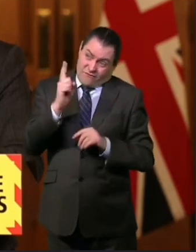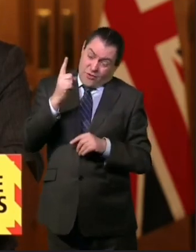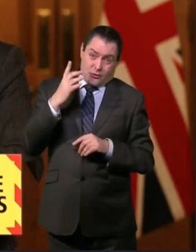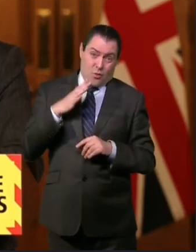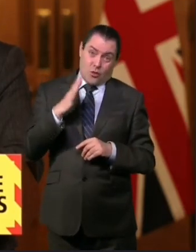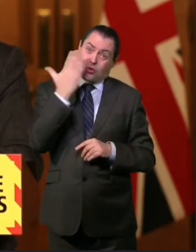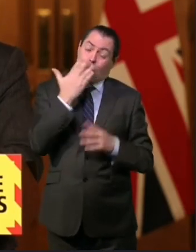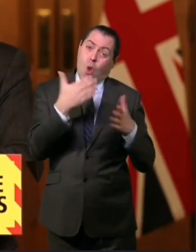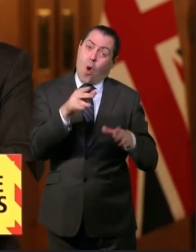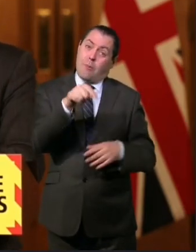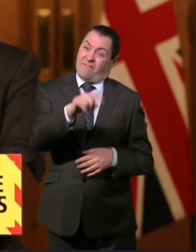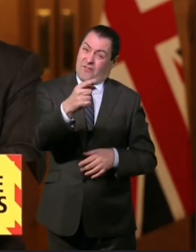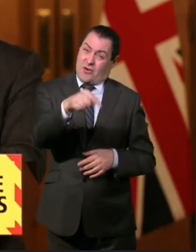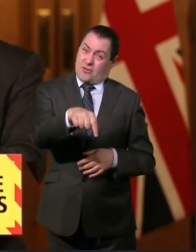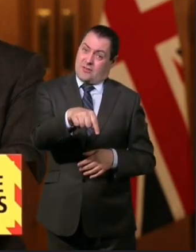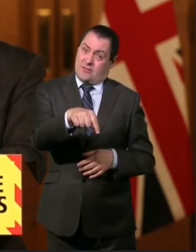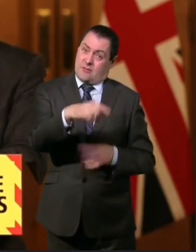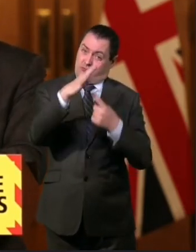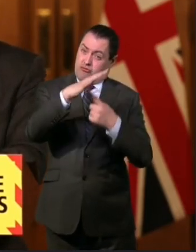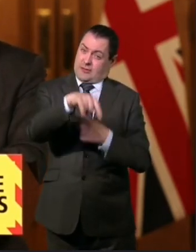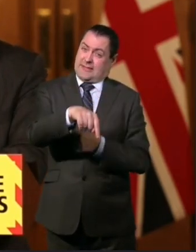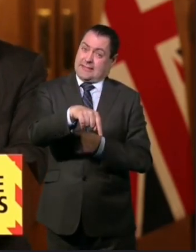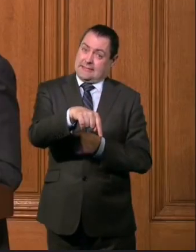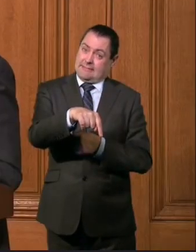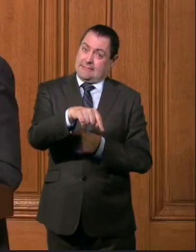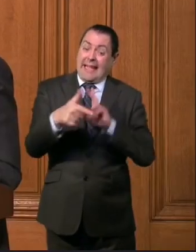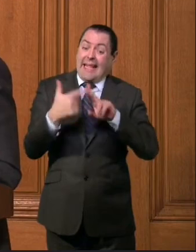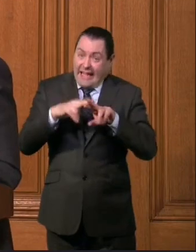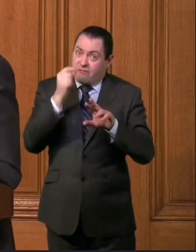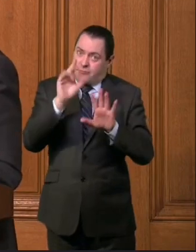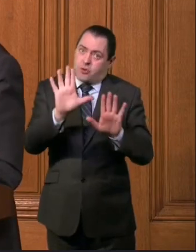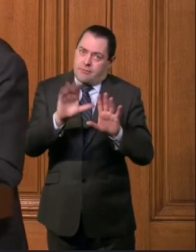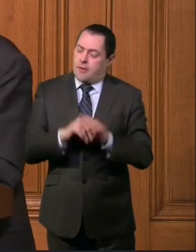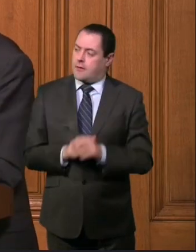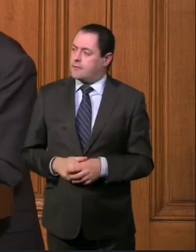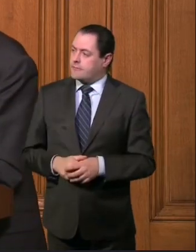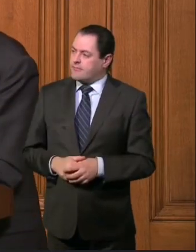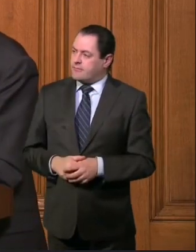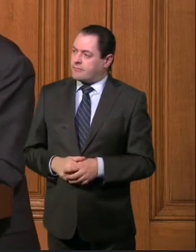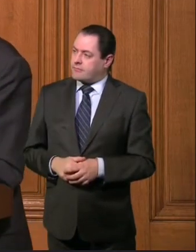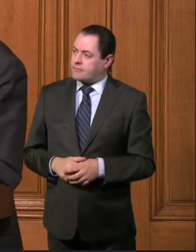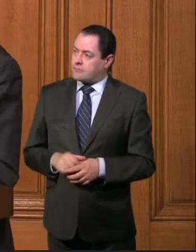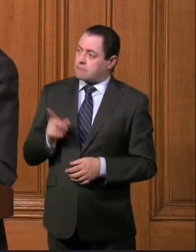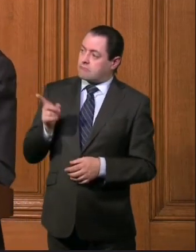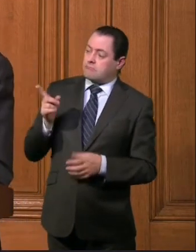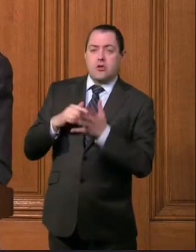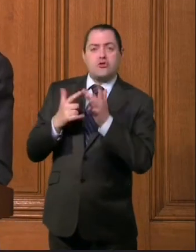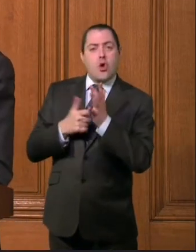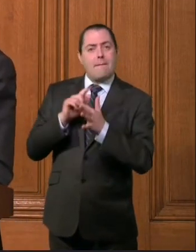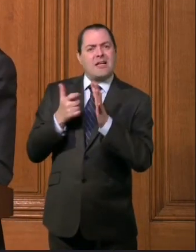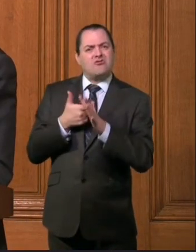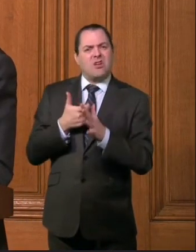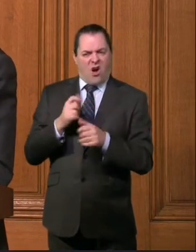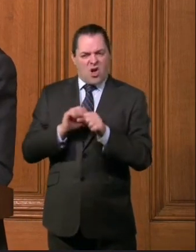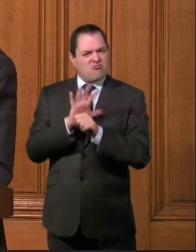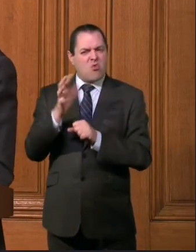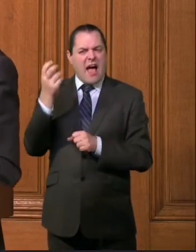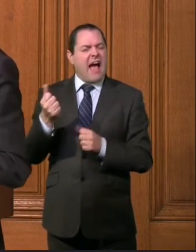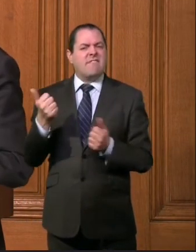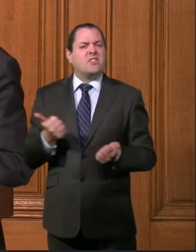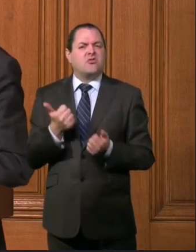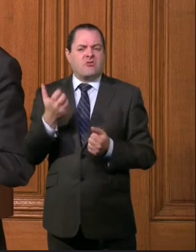priority. I don't think this virus is going anywhere. I mean, it's going to stay around, and therefore the answer is it's going to be